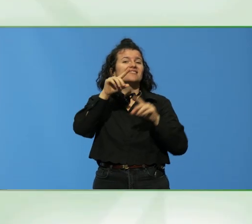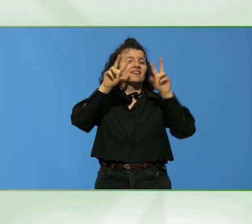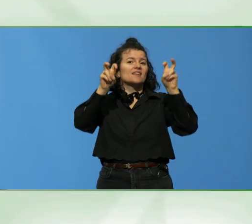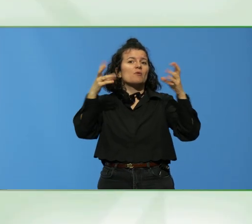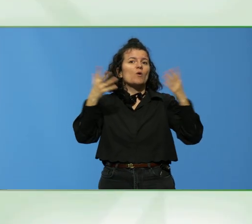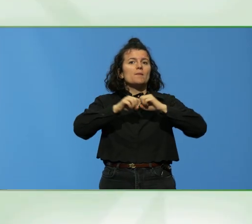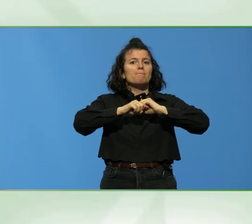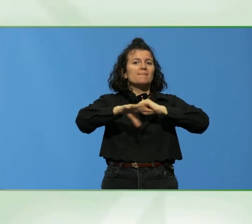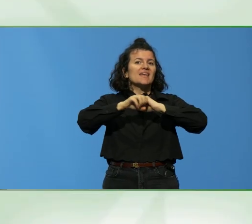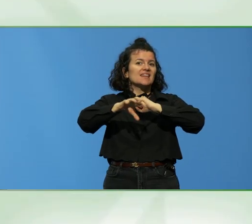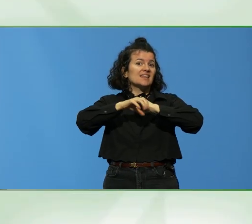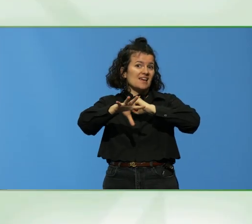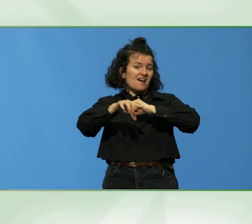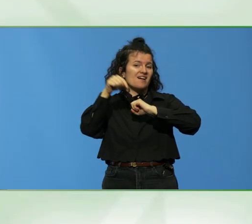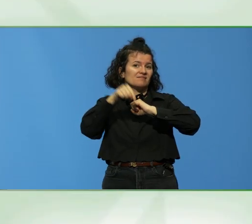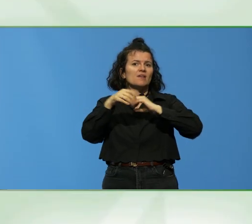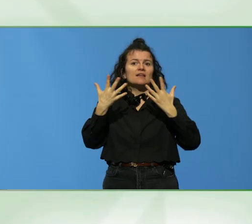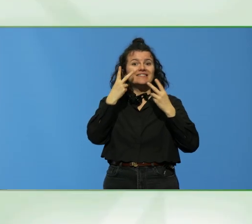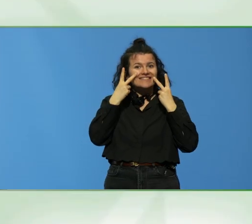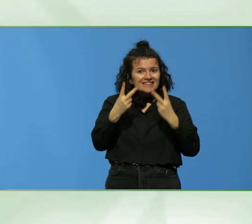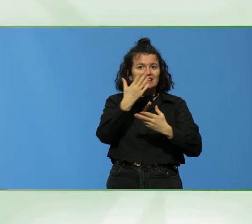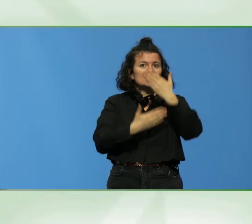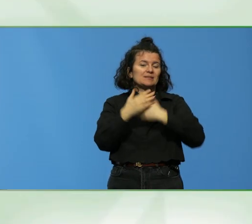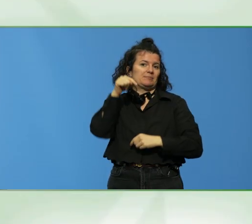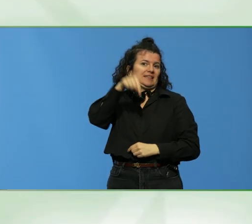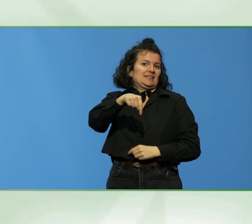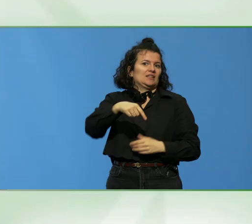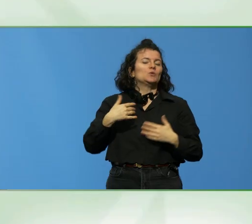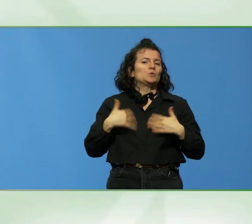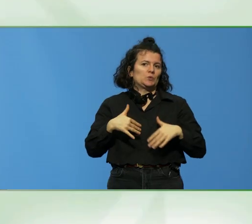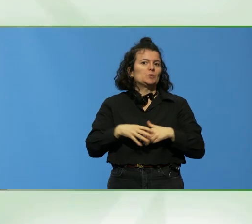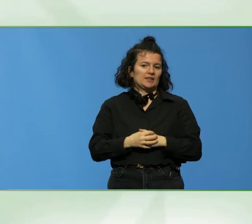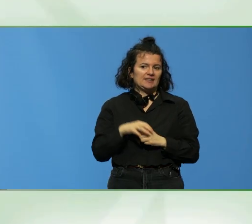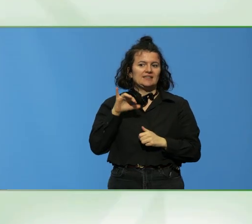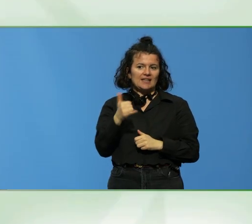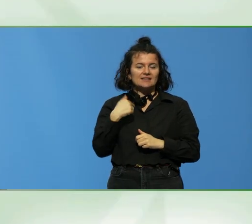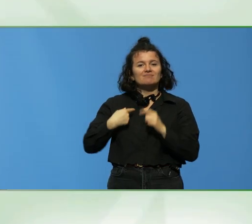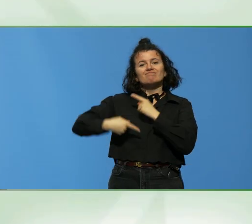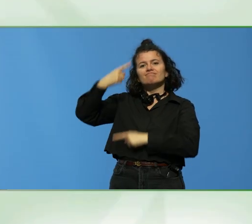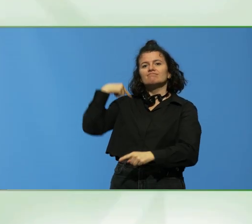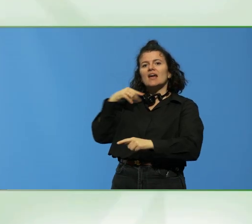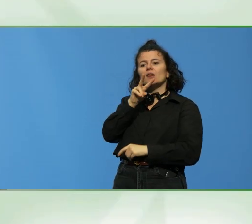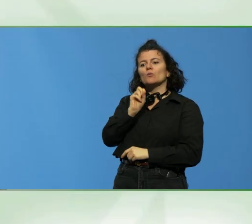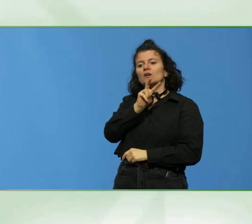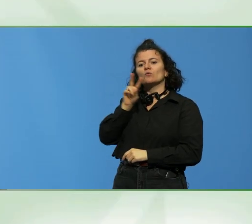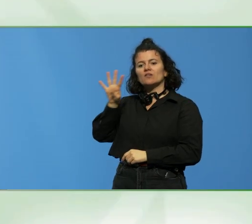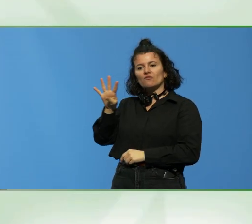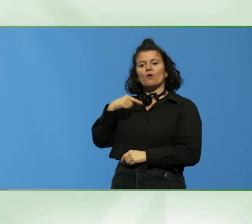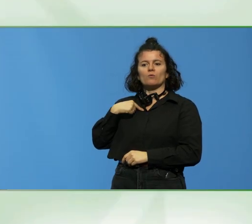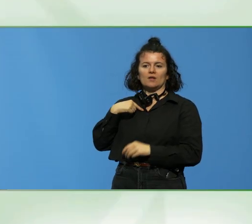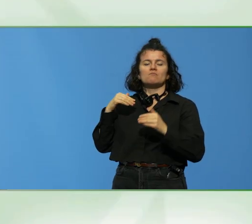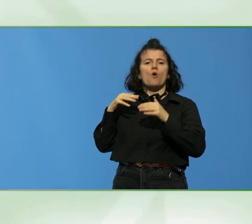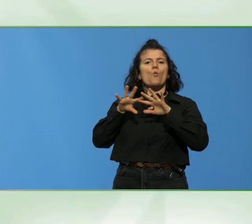We released our manual in 2024, and we ran a number of workshops with media organizations around the world. Just to give you an